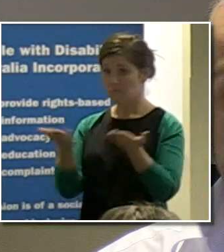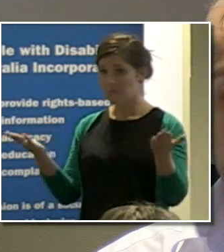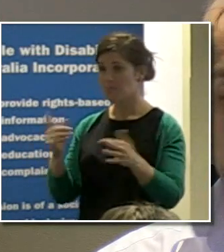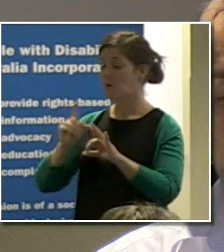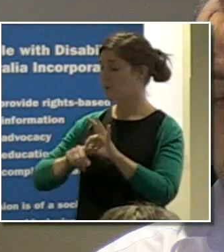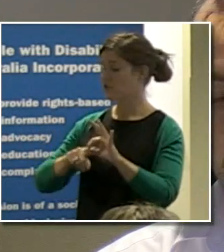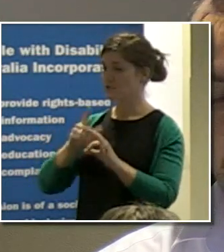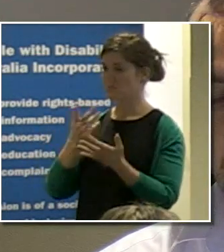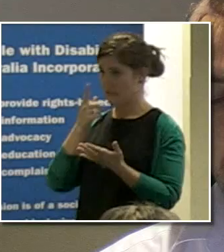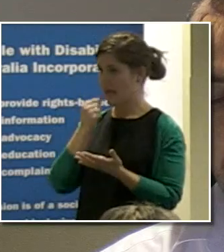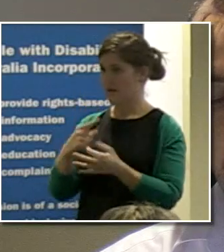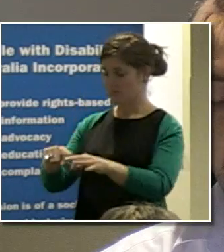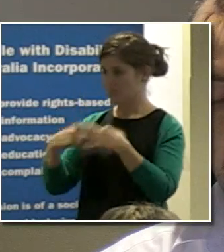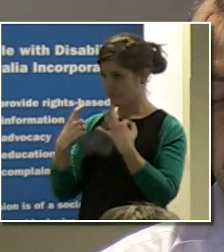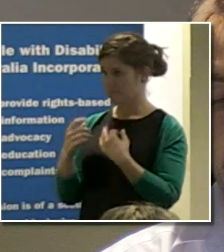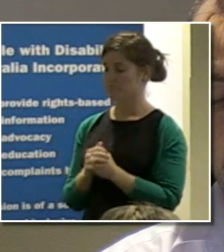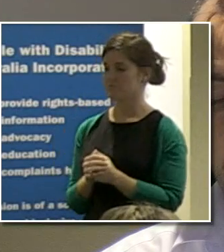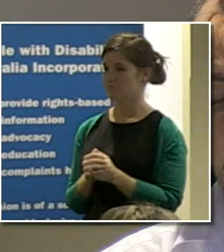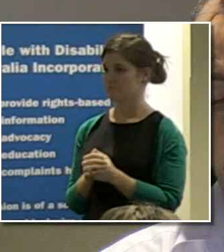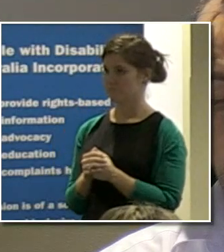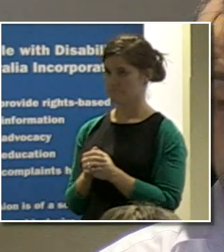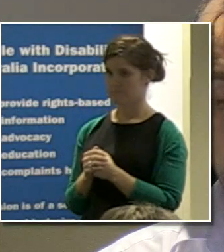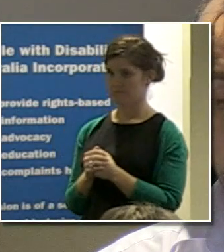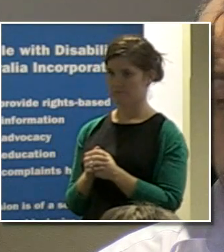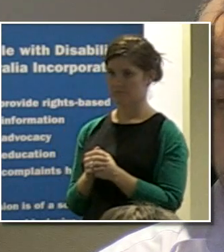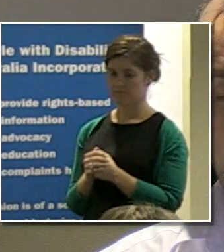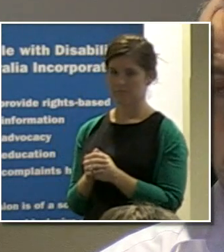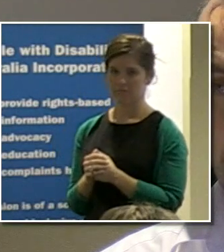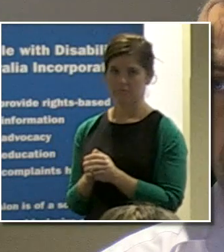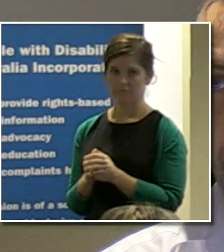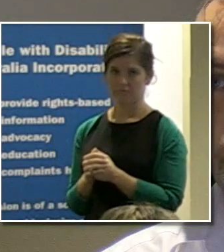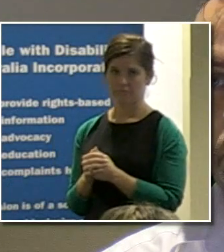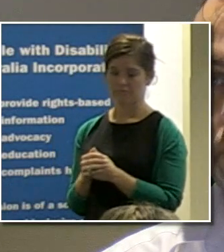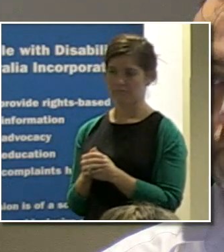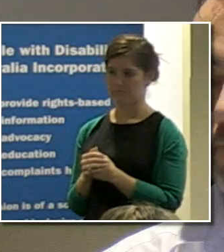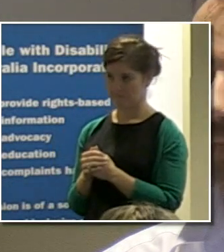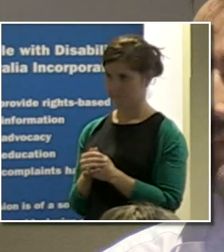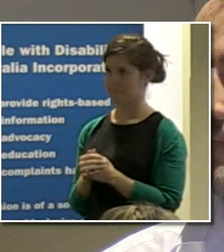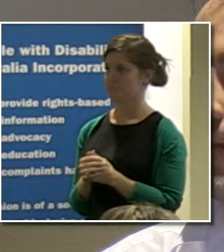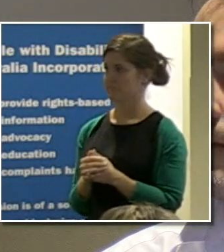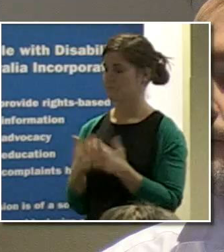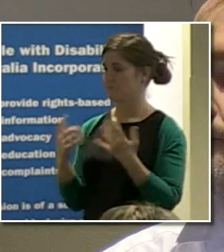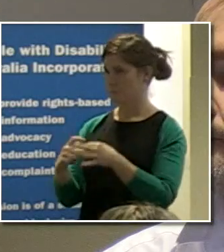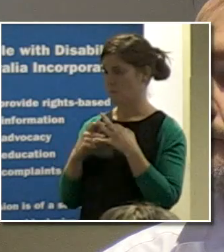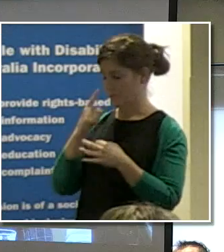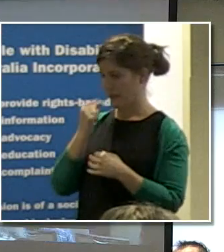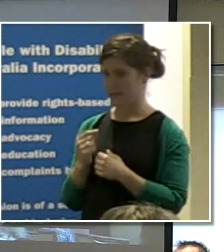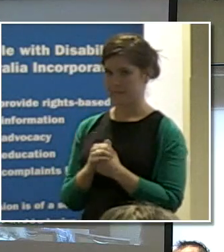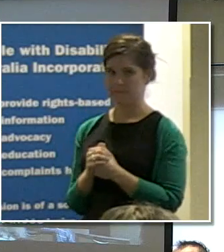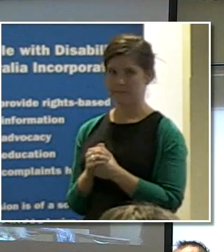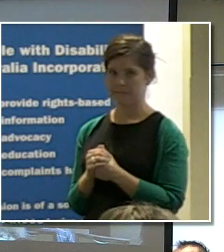have any questions in regard to any of those figures, I'm more than happy to answer them. Any questions at all about the financials?